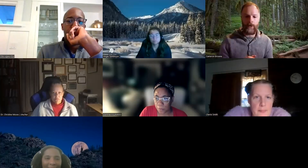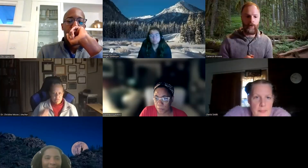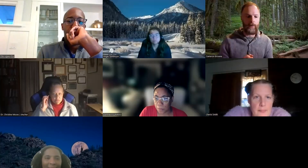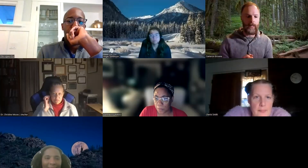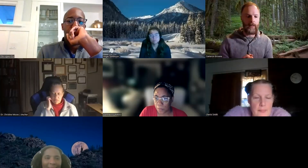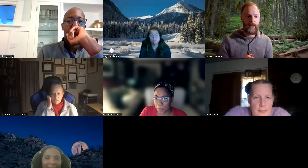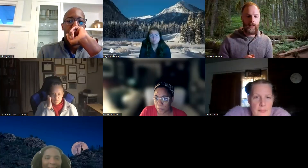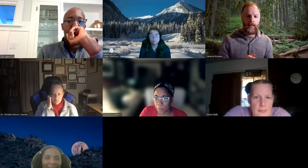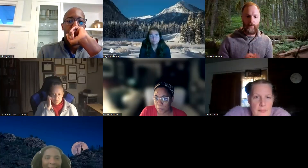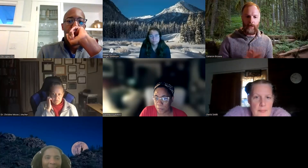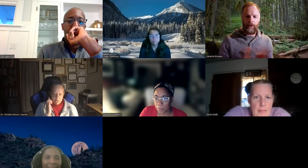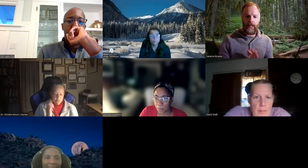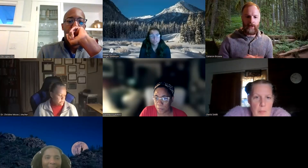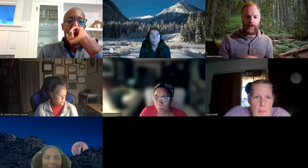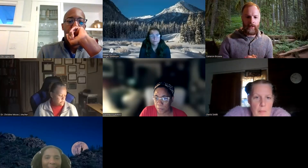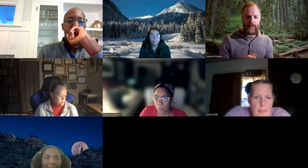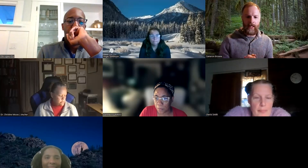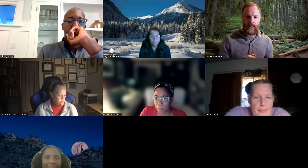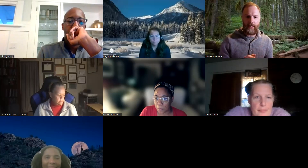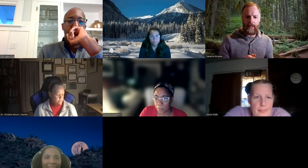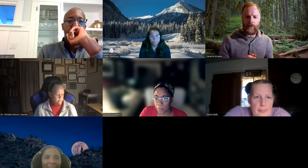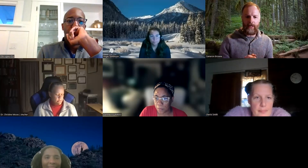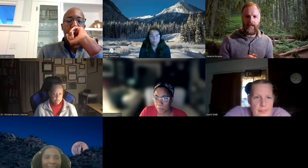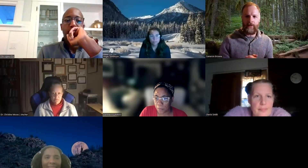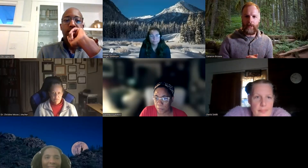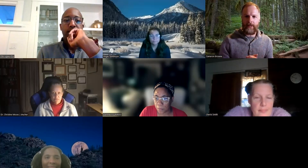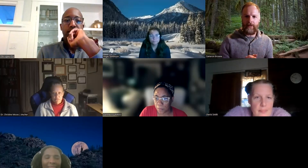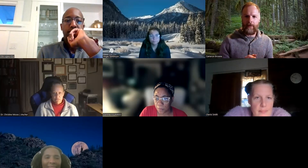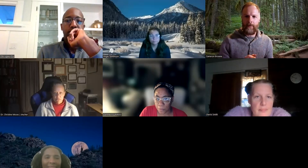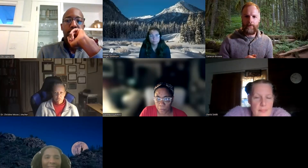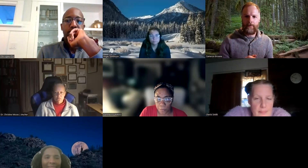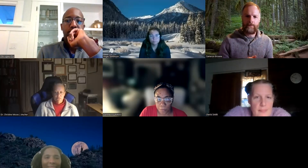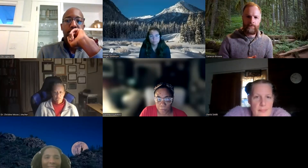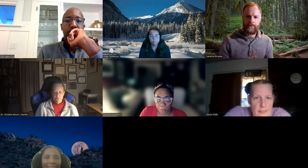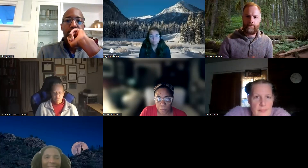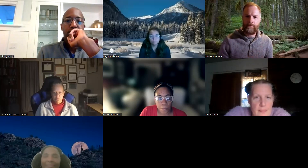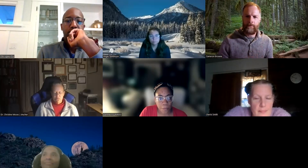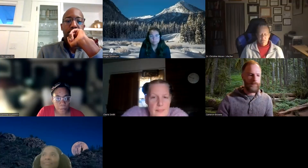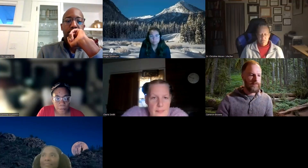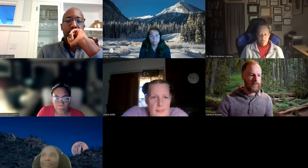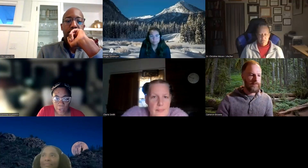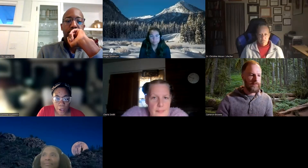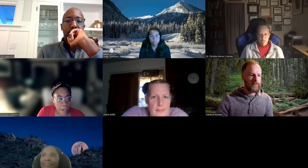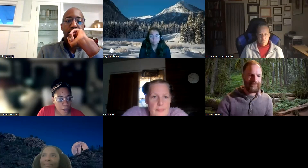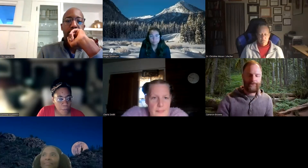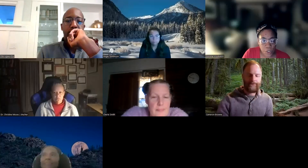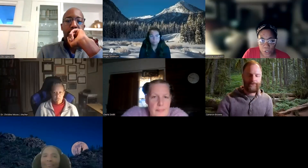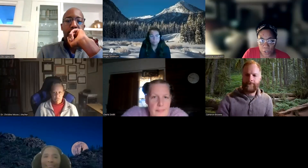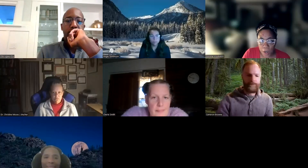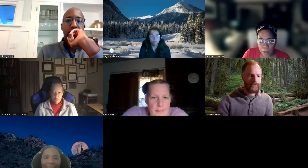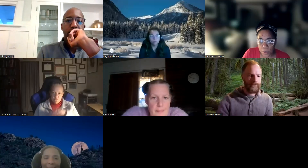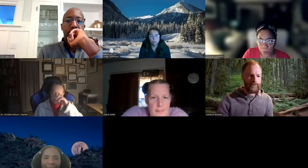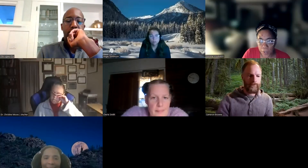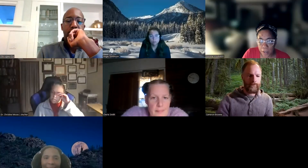so, but it looked like San Diego had like 27. Hey,